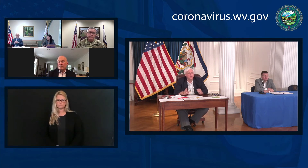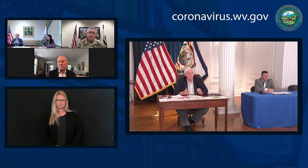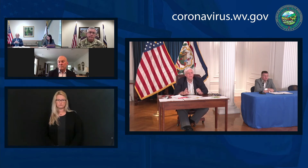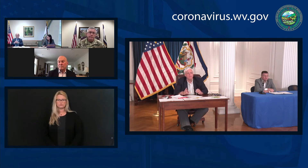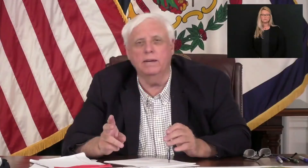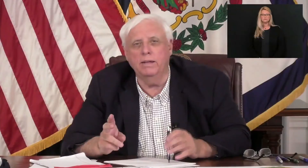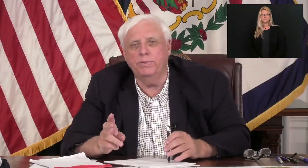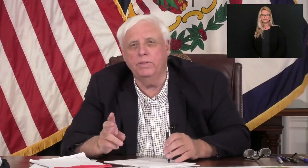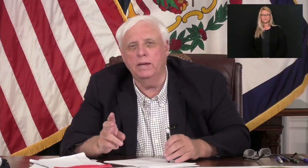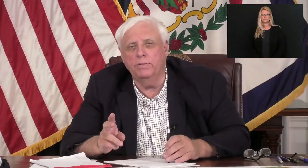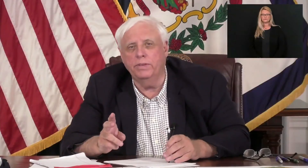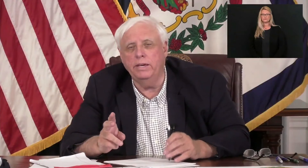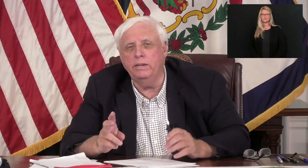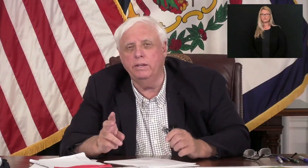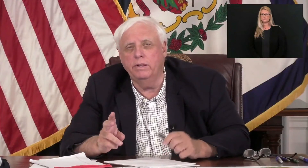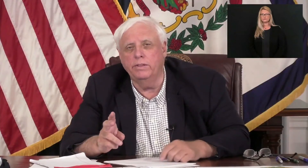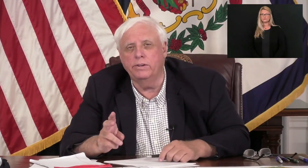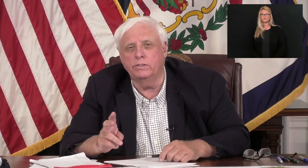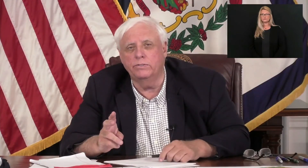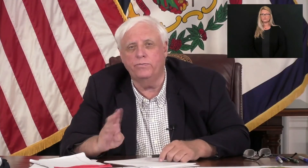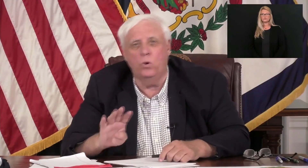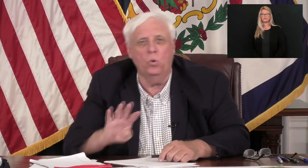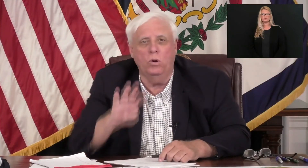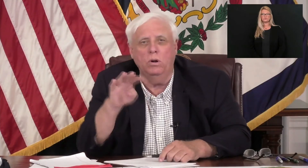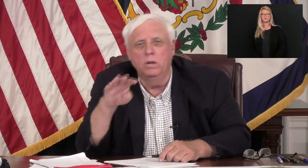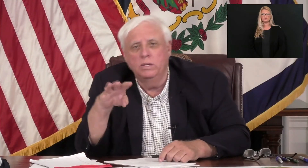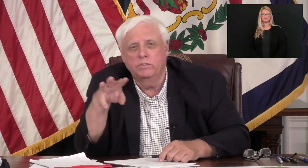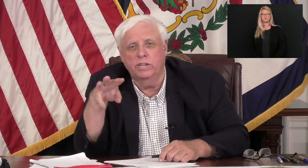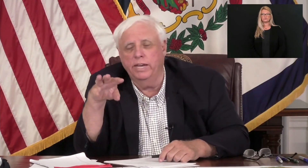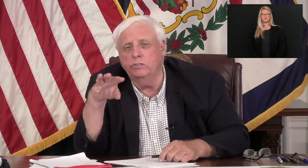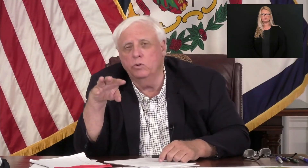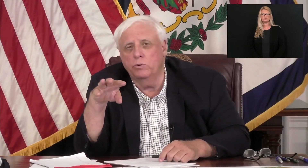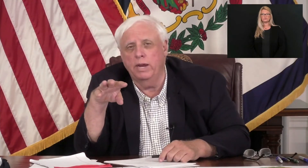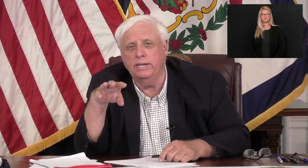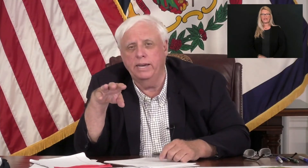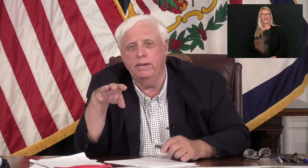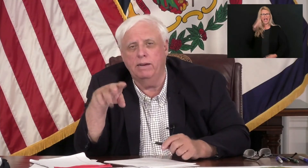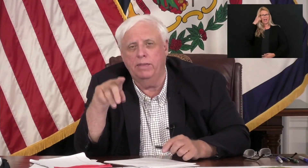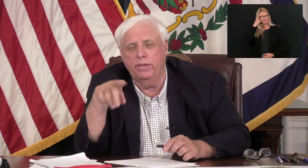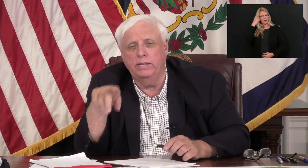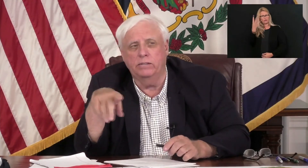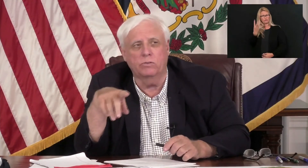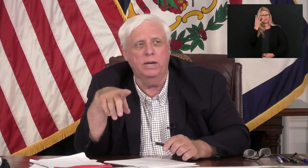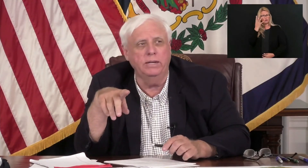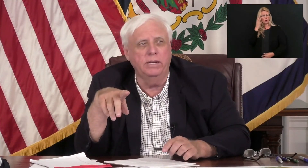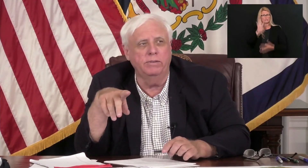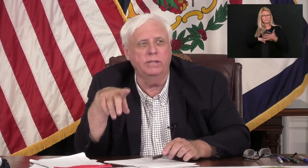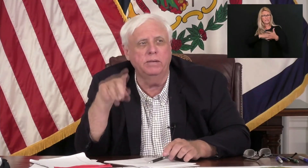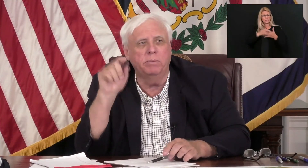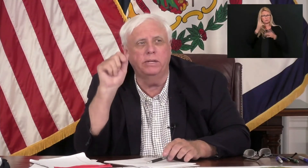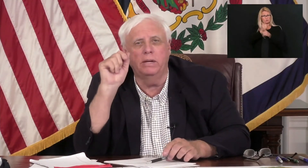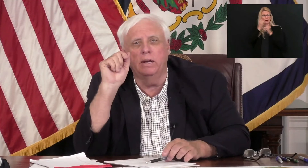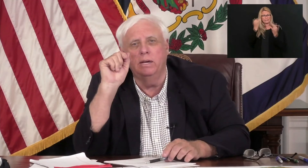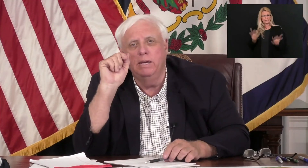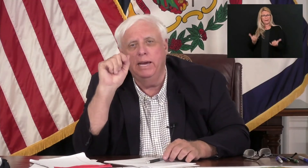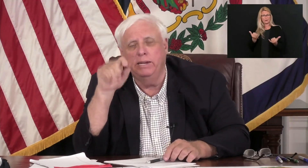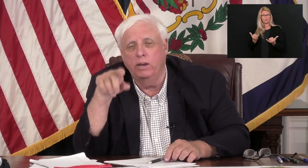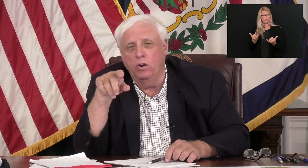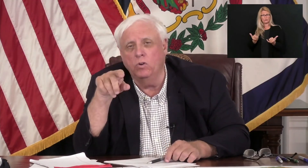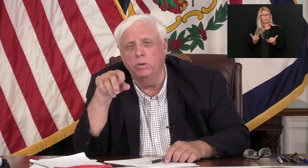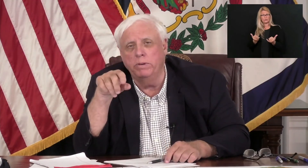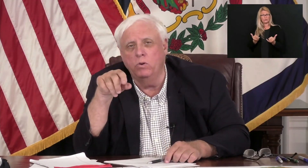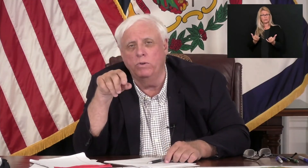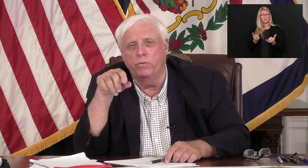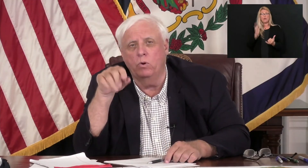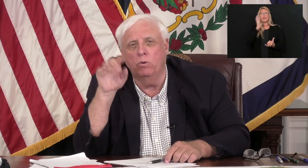I think that there's 4 scheduled right now. I think that's right and everything, but and they